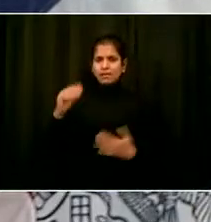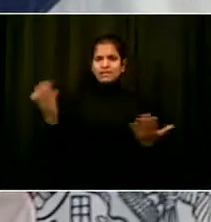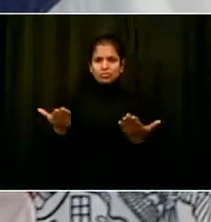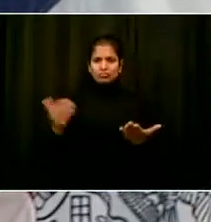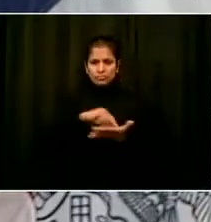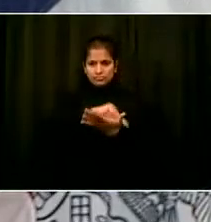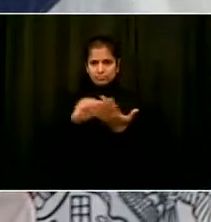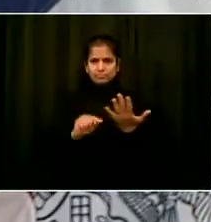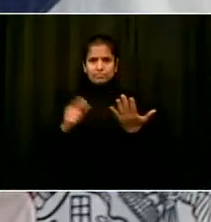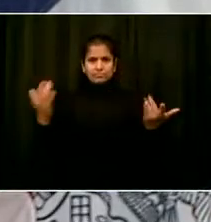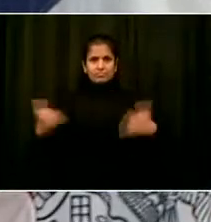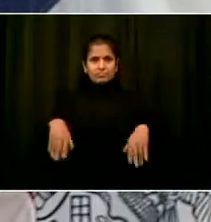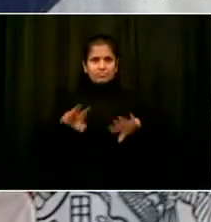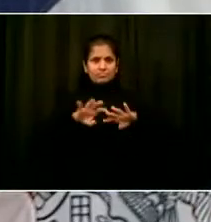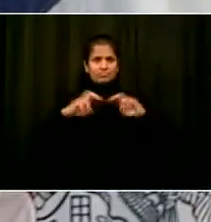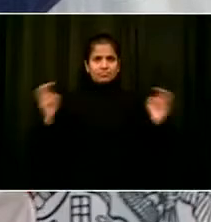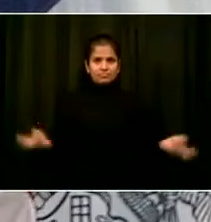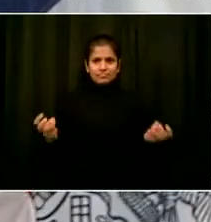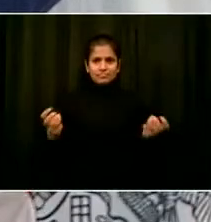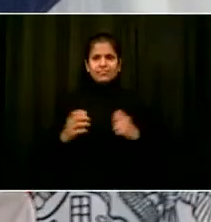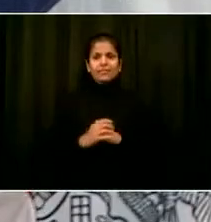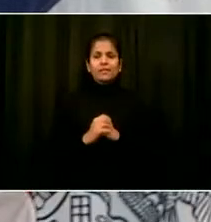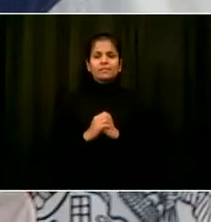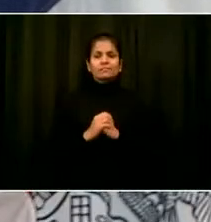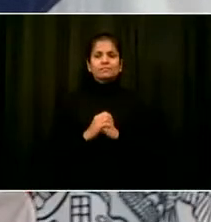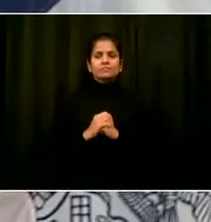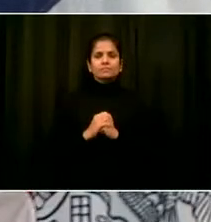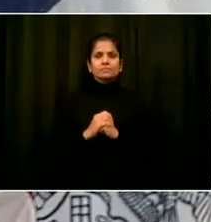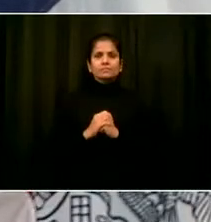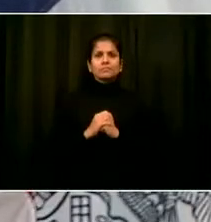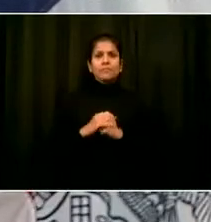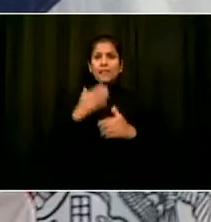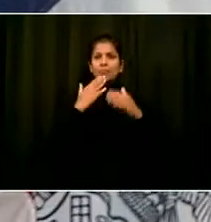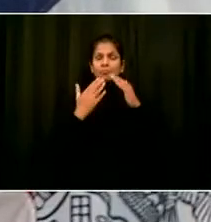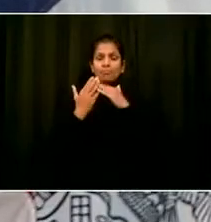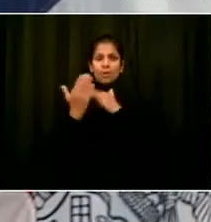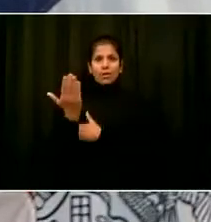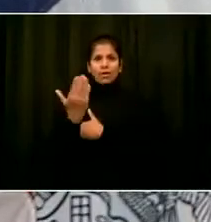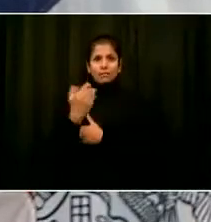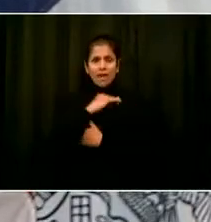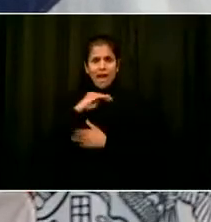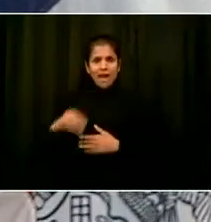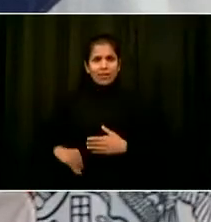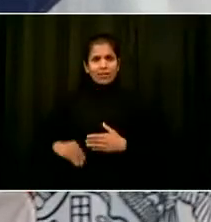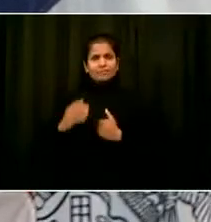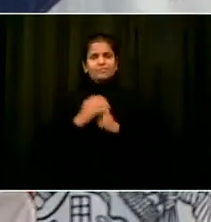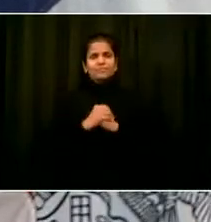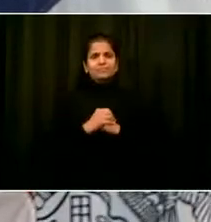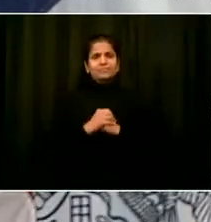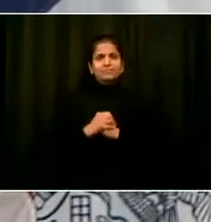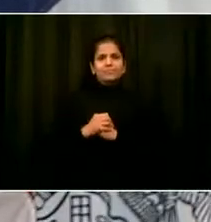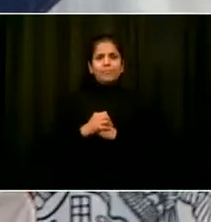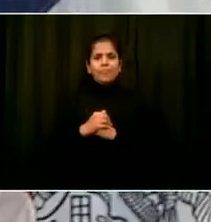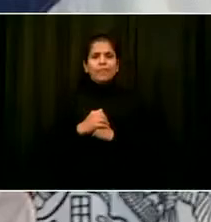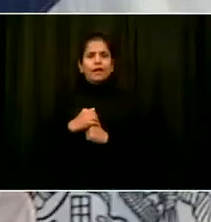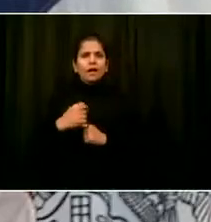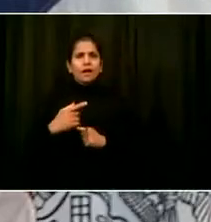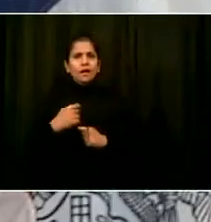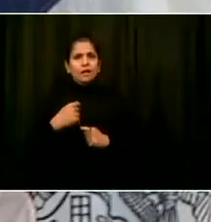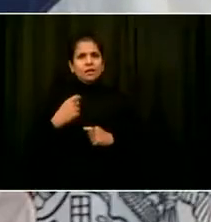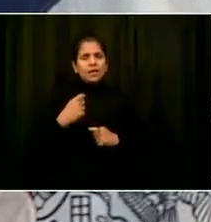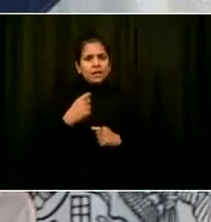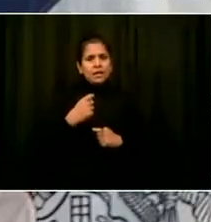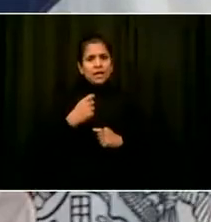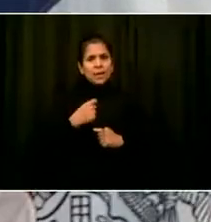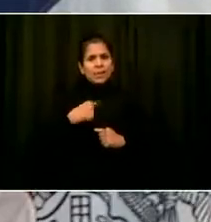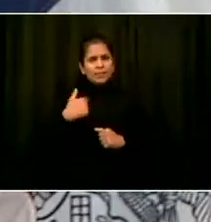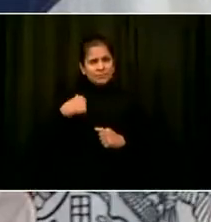WINS good morning everybody good morning Mr Mayor um I wanted to ask you about